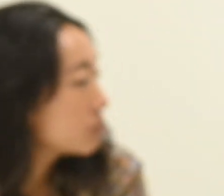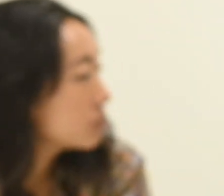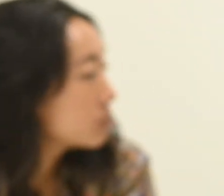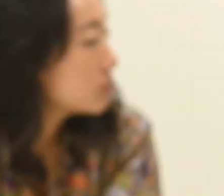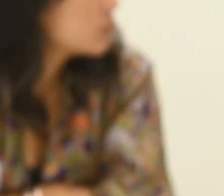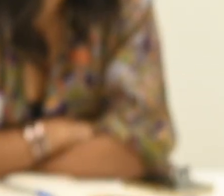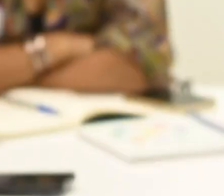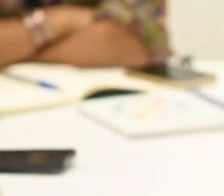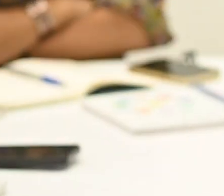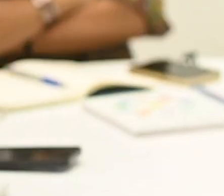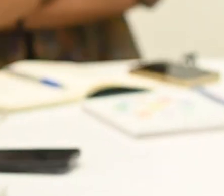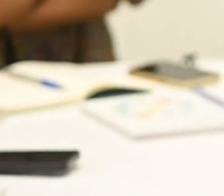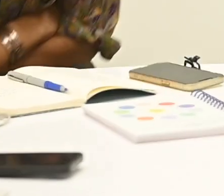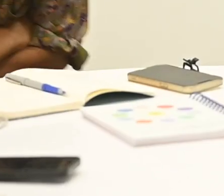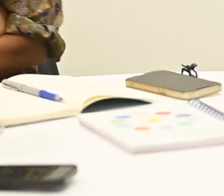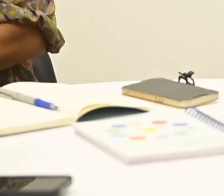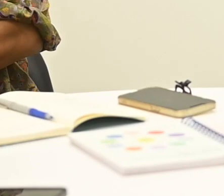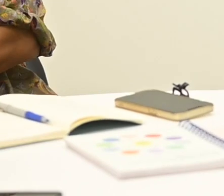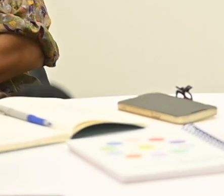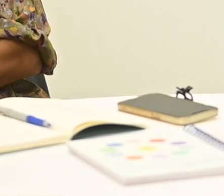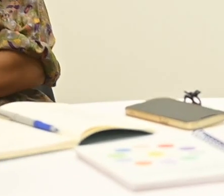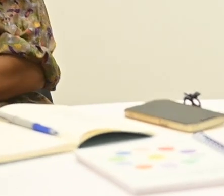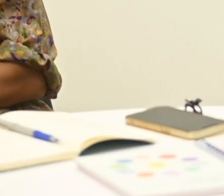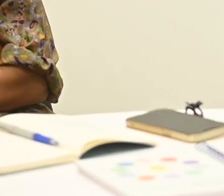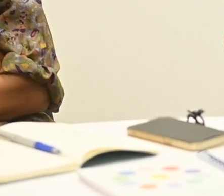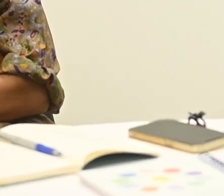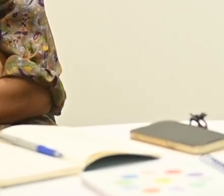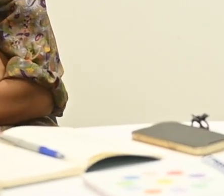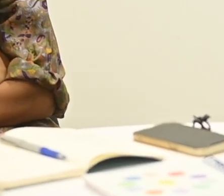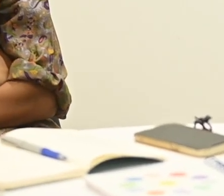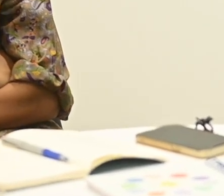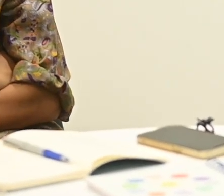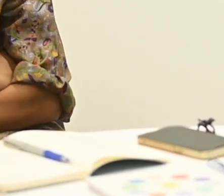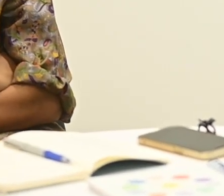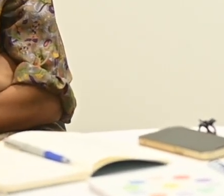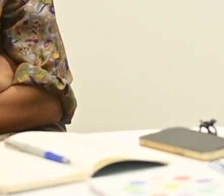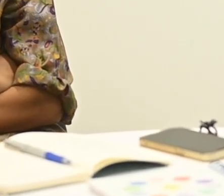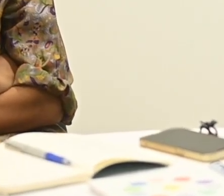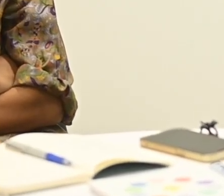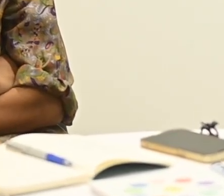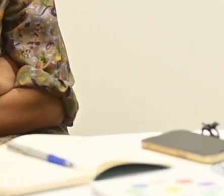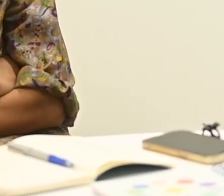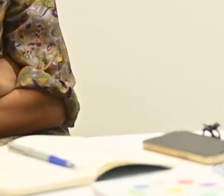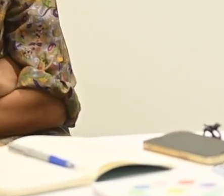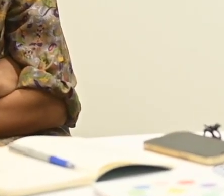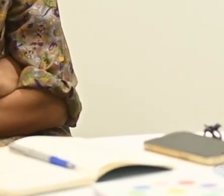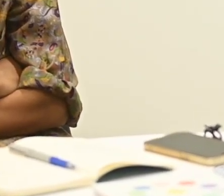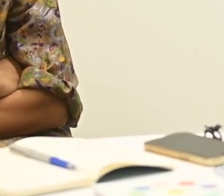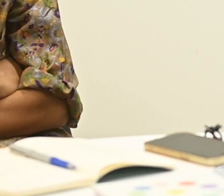Like, have you ever had an experience like using this framework as part of the onboarding process or as part of the beginning